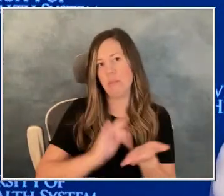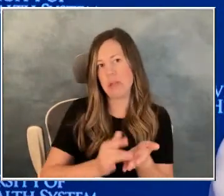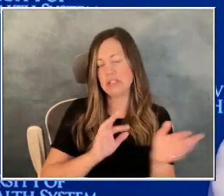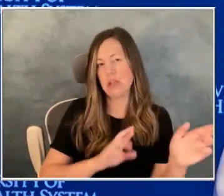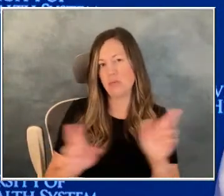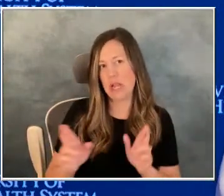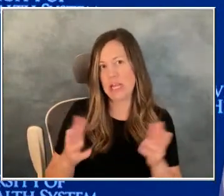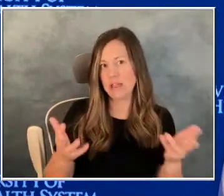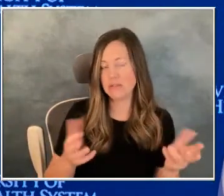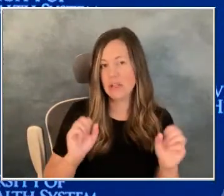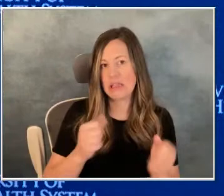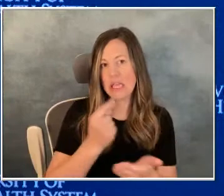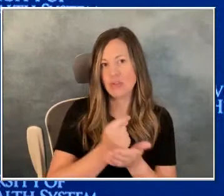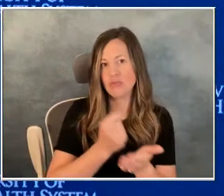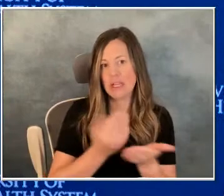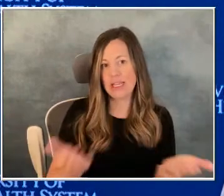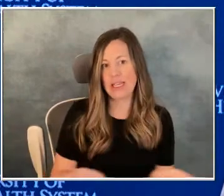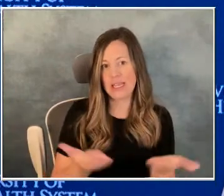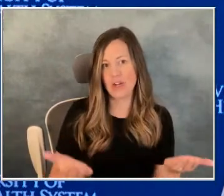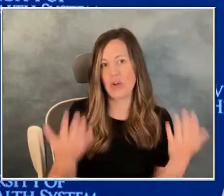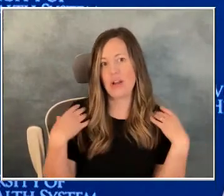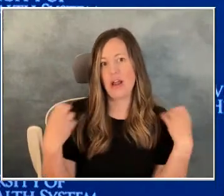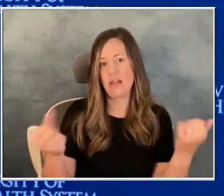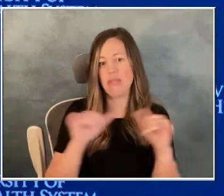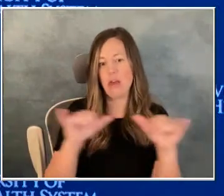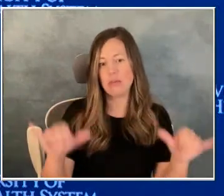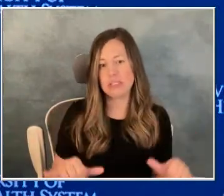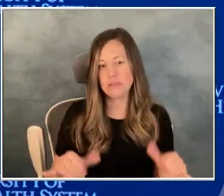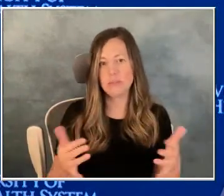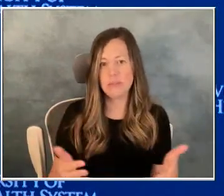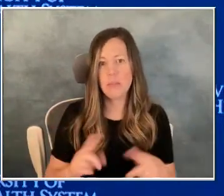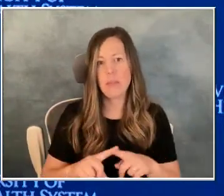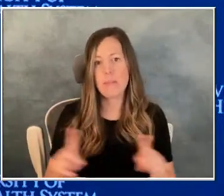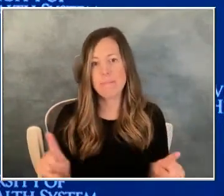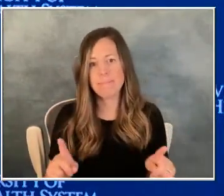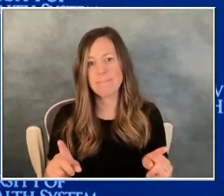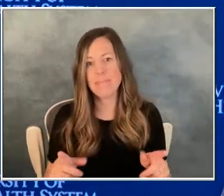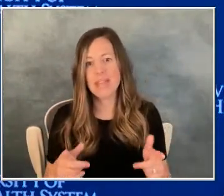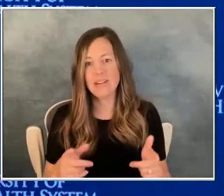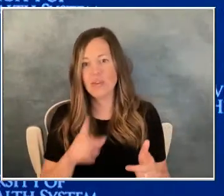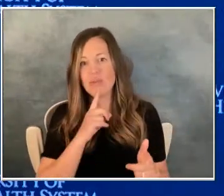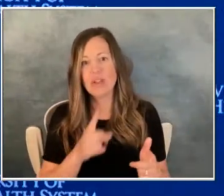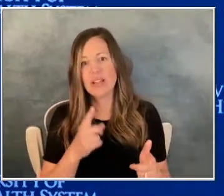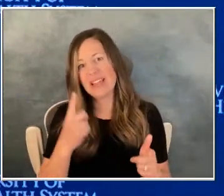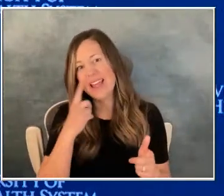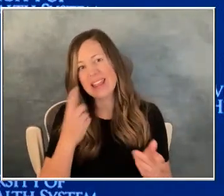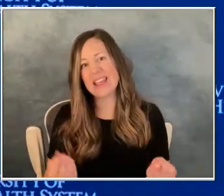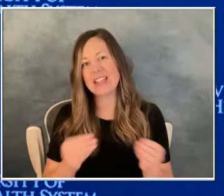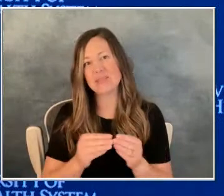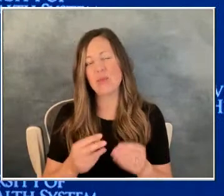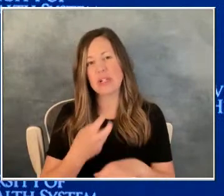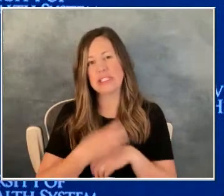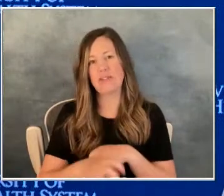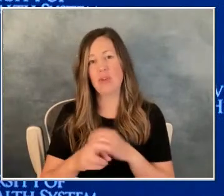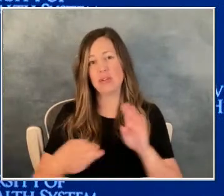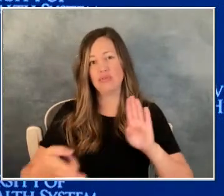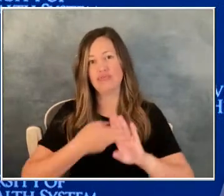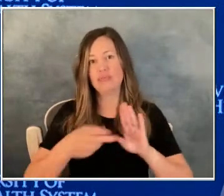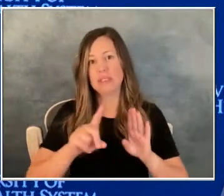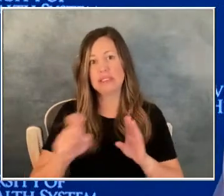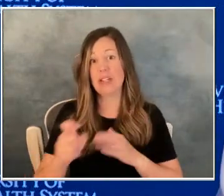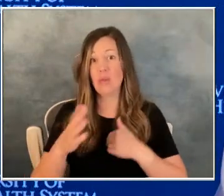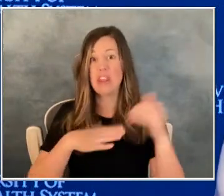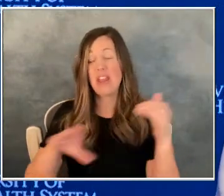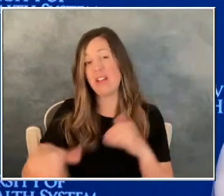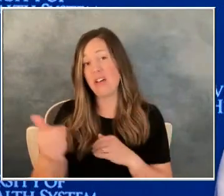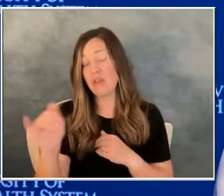to treat malaria here at the health system. But it's also, I think it's more difficult to diagnose than other infections just